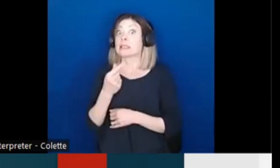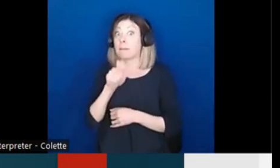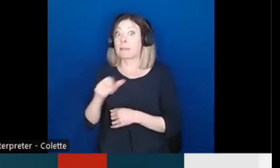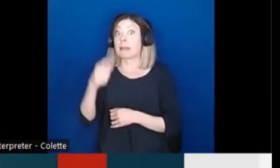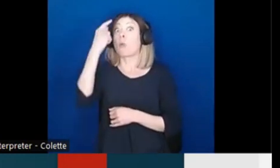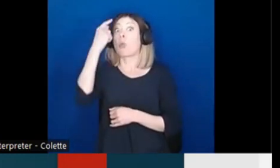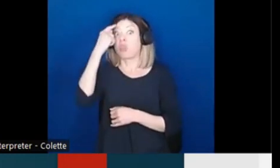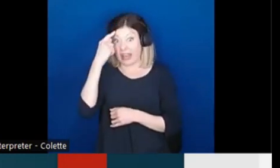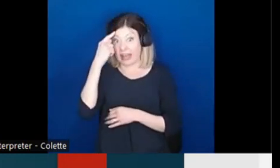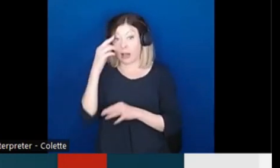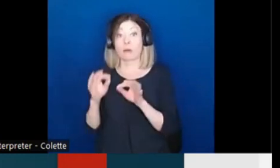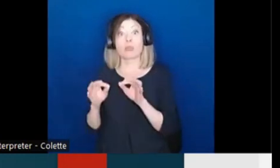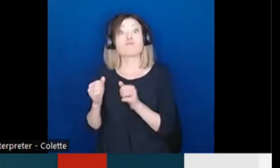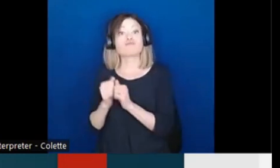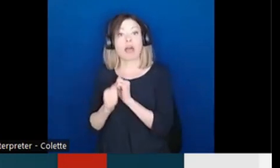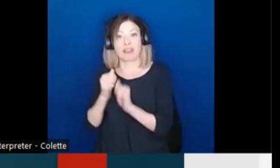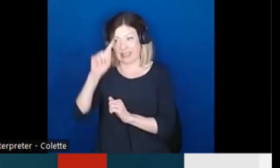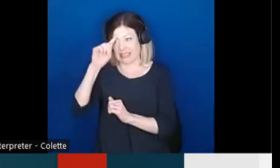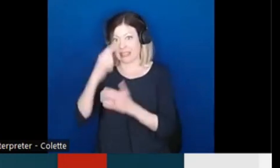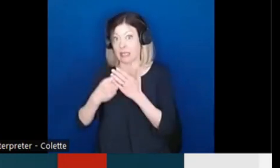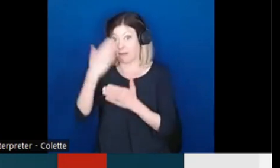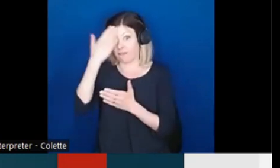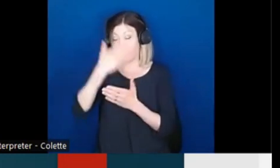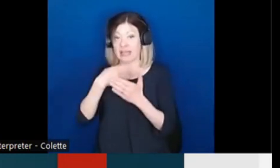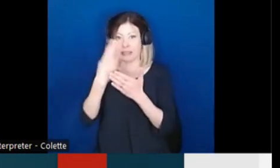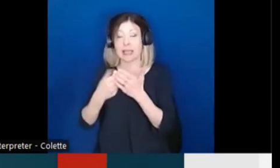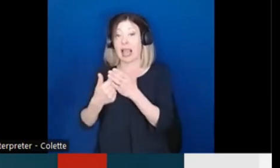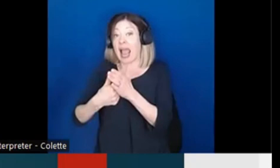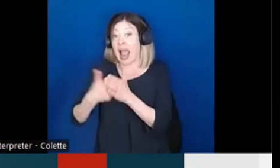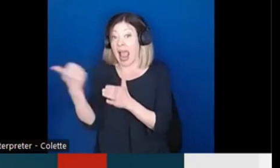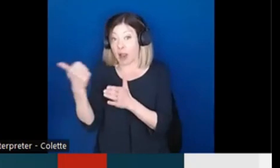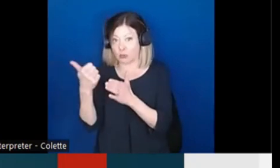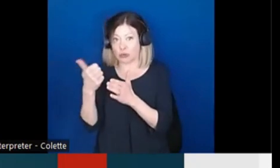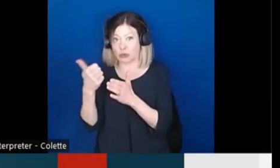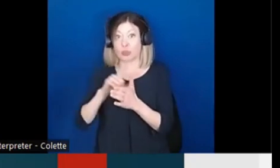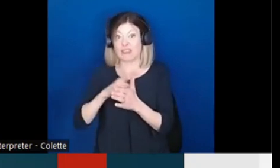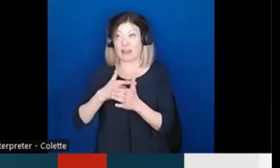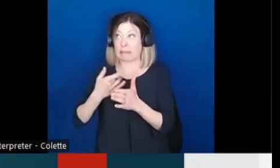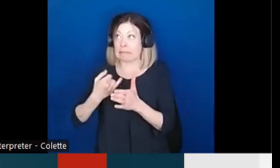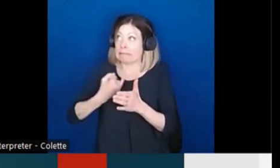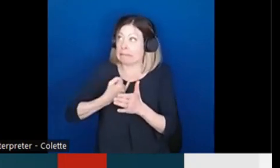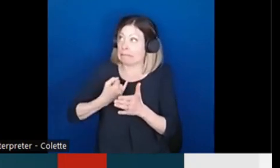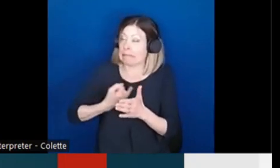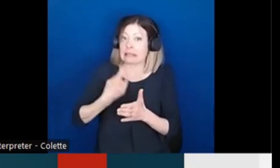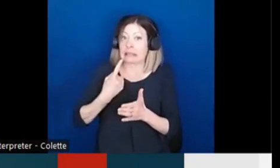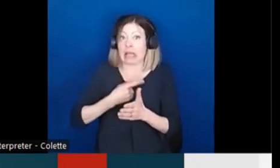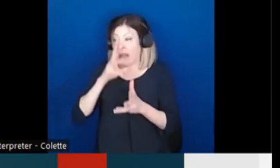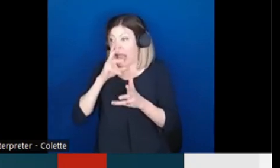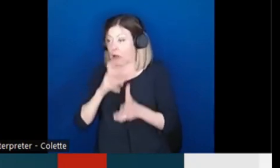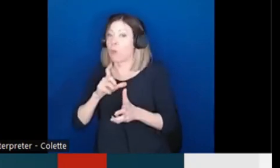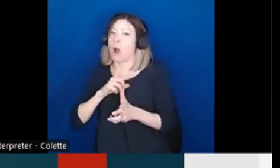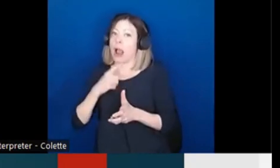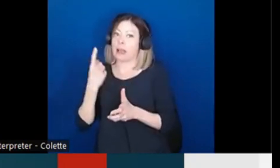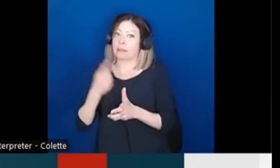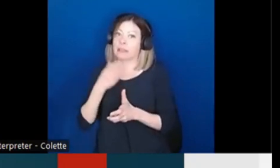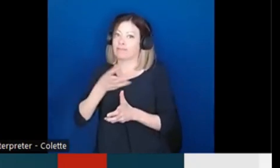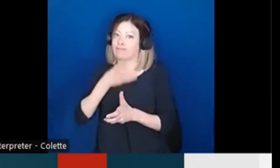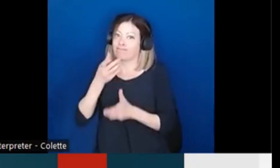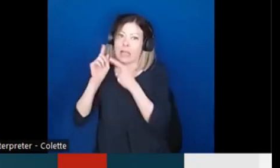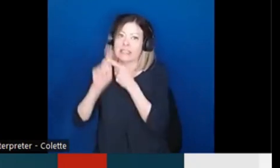so guilty, so full of kind of self-hatred, because he was an addict, because he was